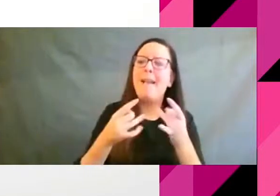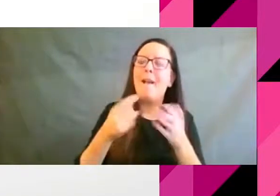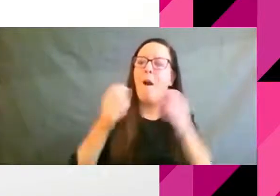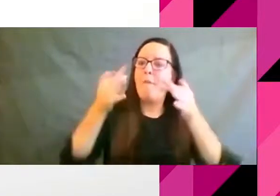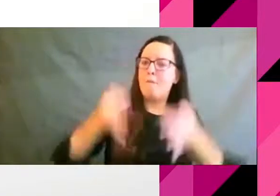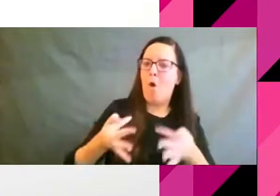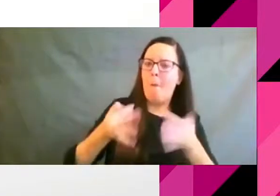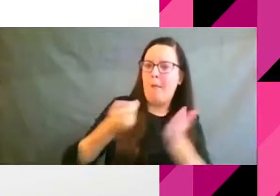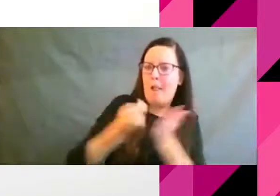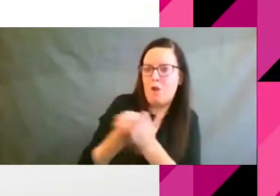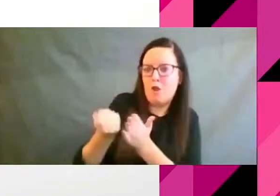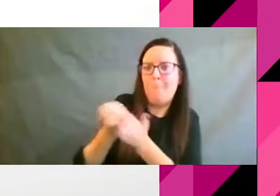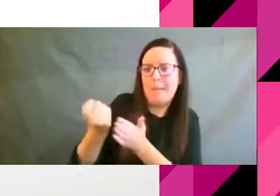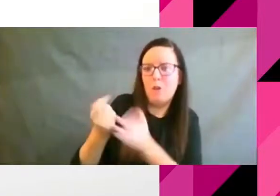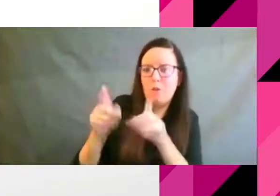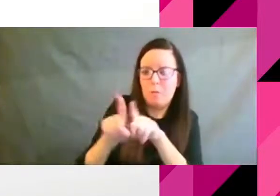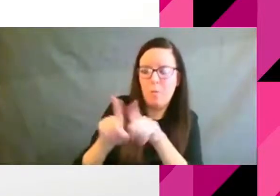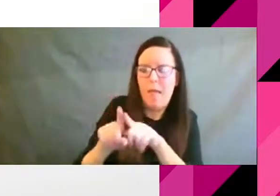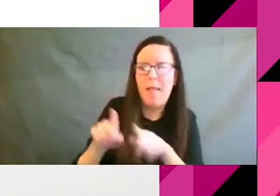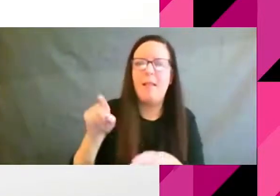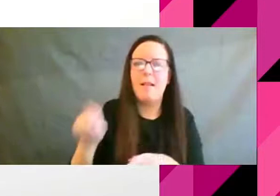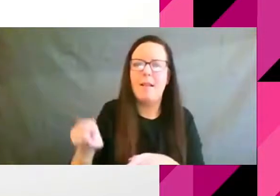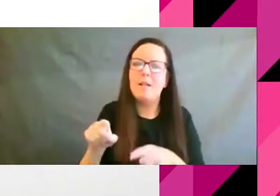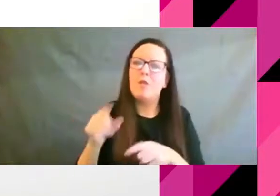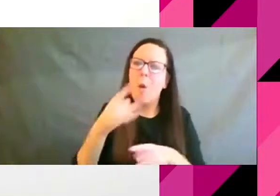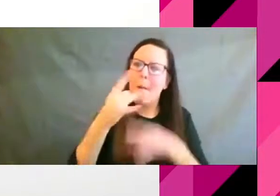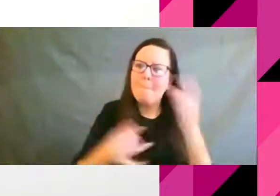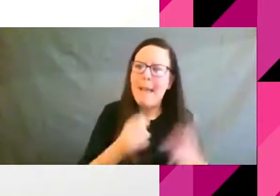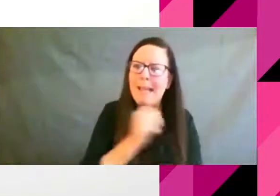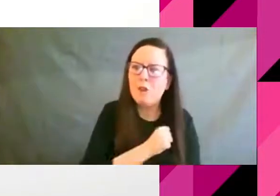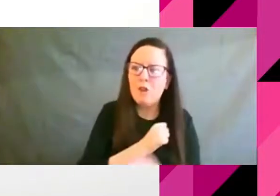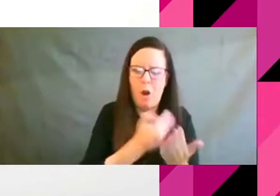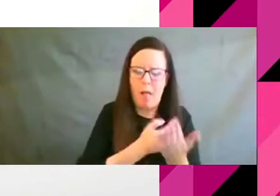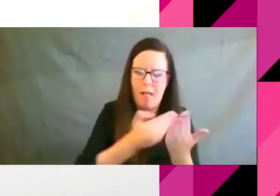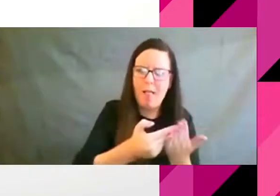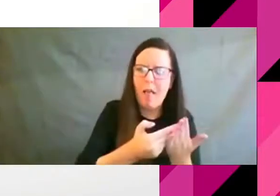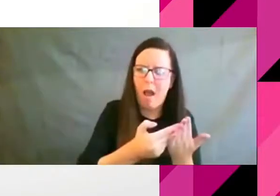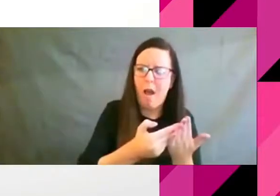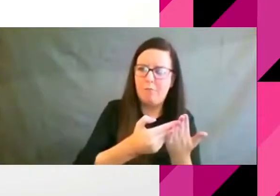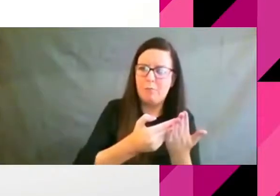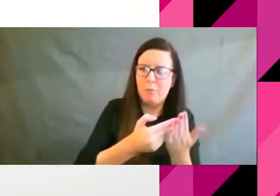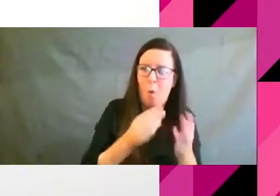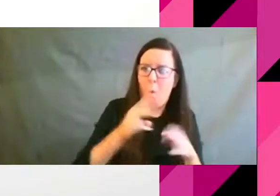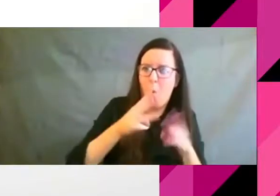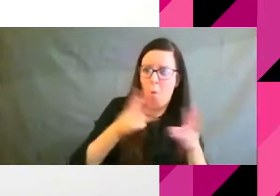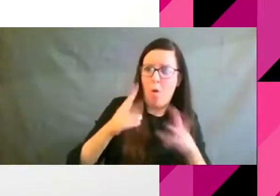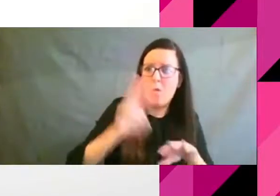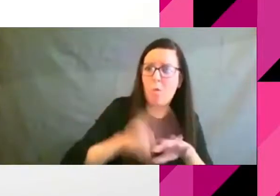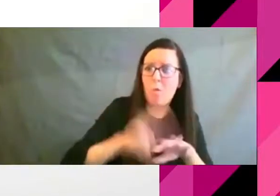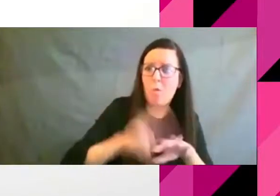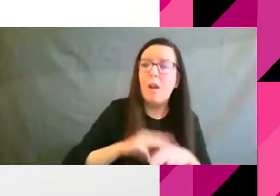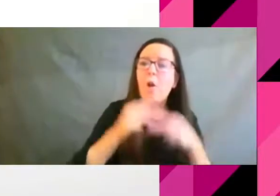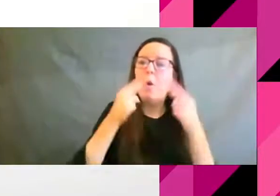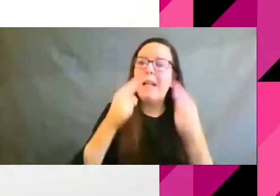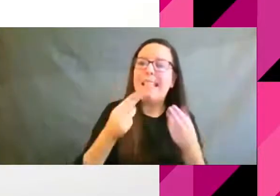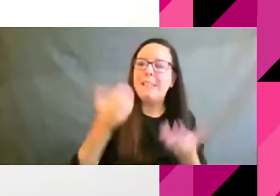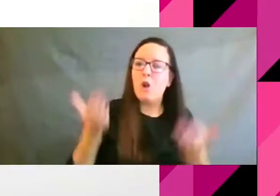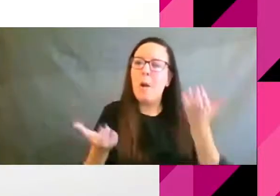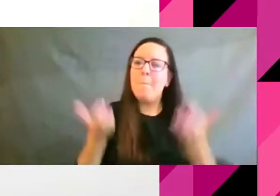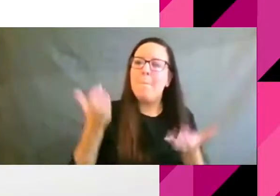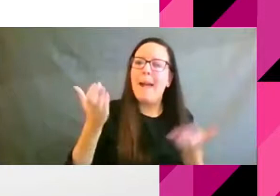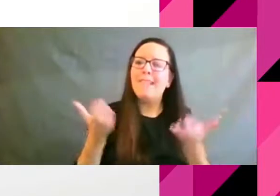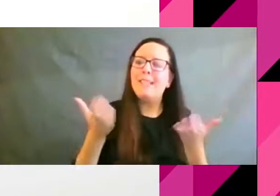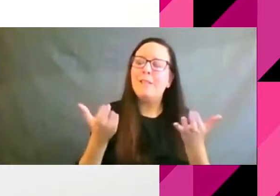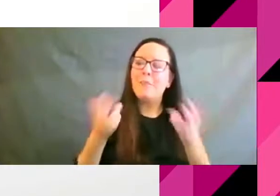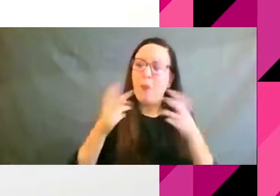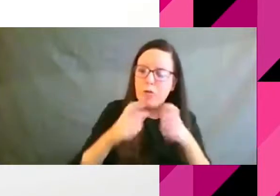addition, in order to ensure that legislation drafted is effective, the department carried out a comparative research on international best